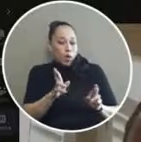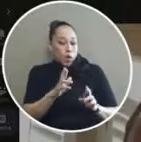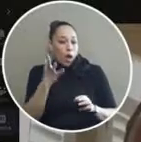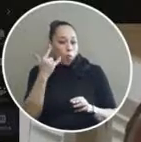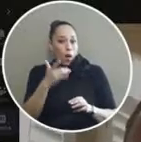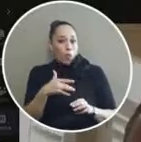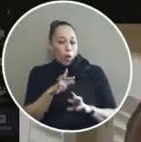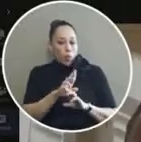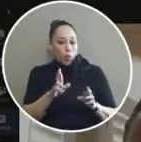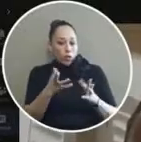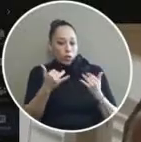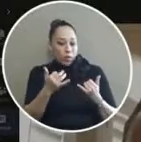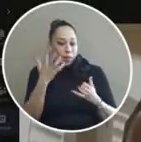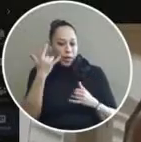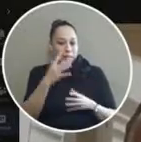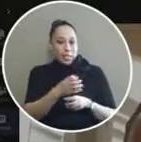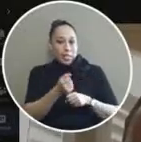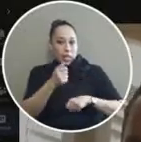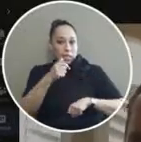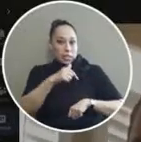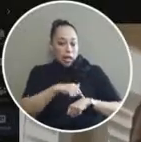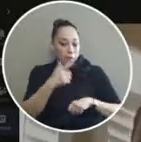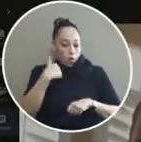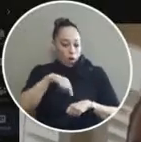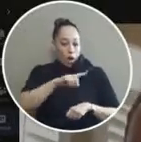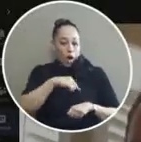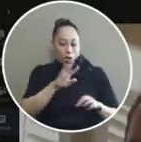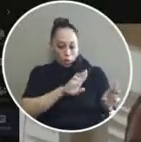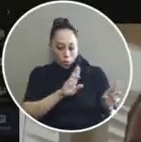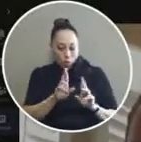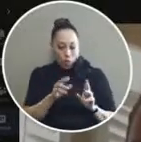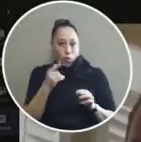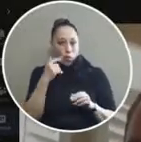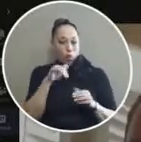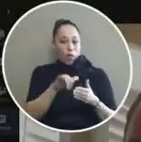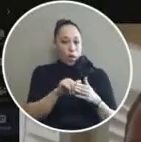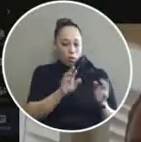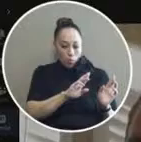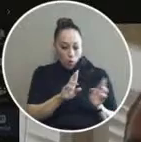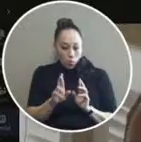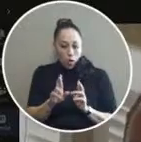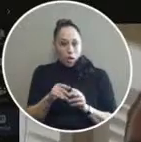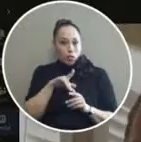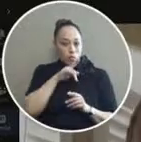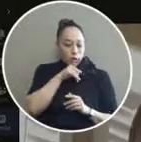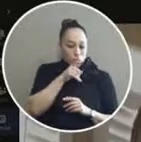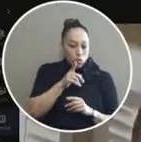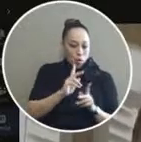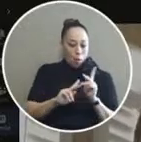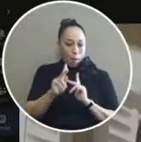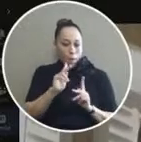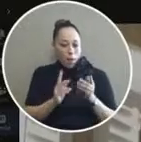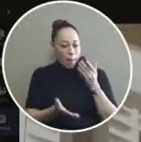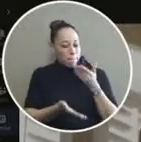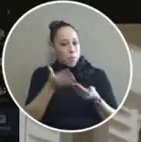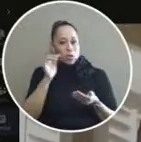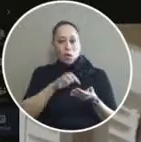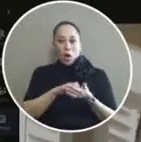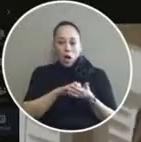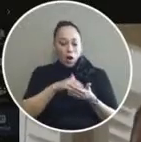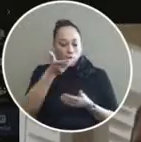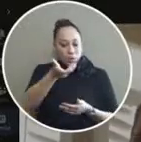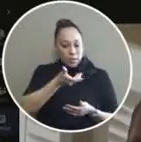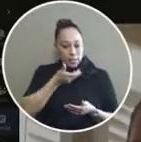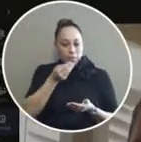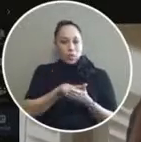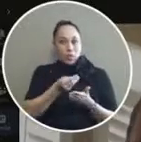ready today is because it takes time to prepare. And so in order to be prepared and make sure that the people who are most vulnerable are receiving the